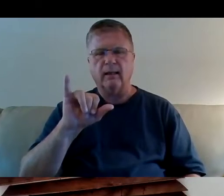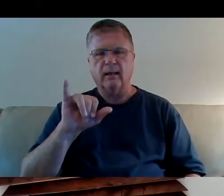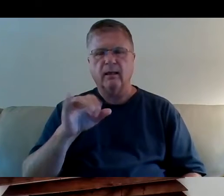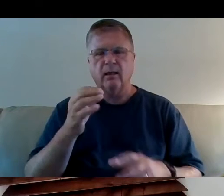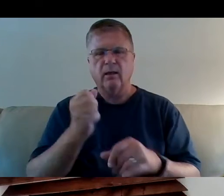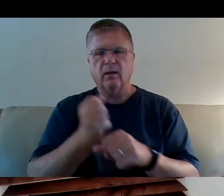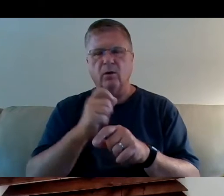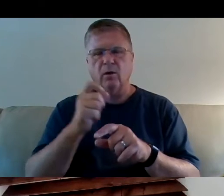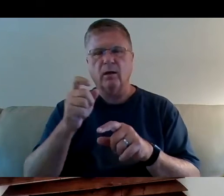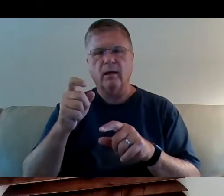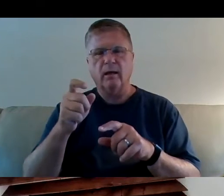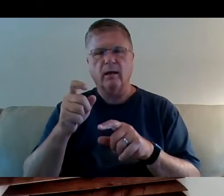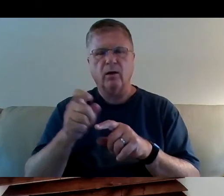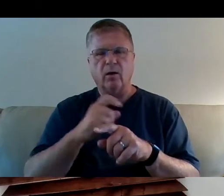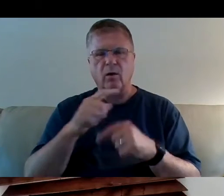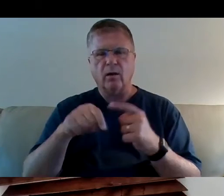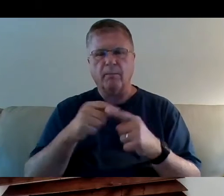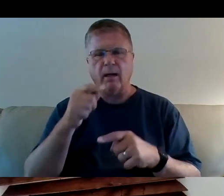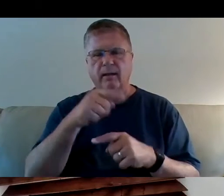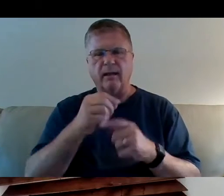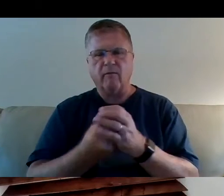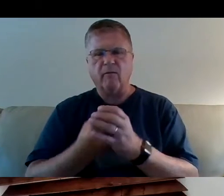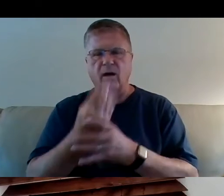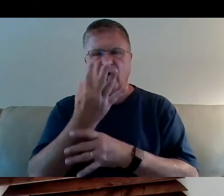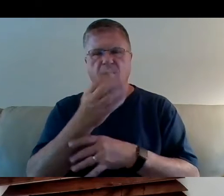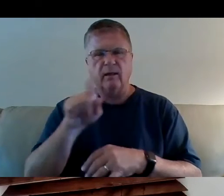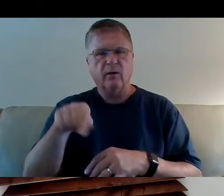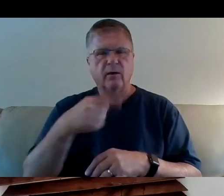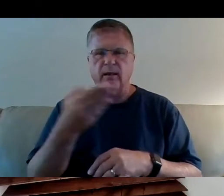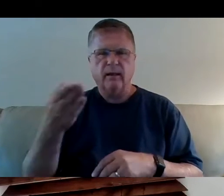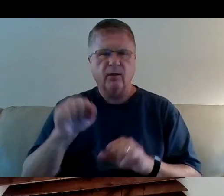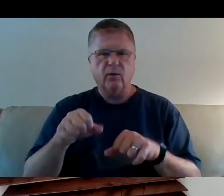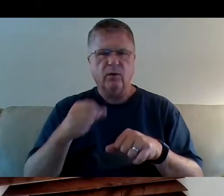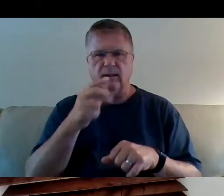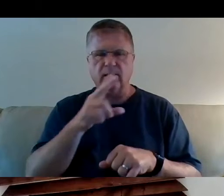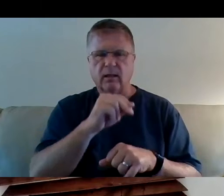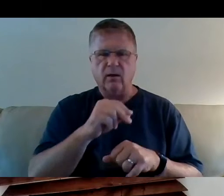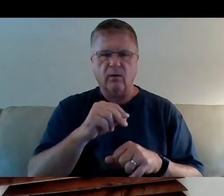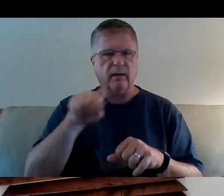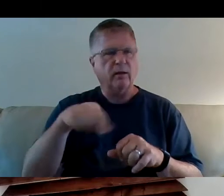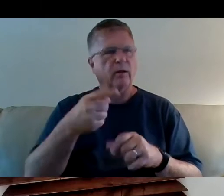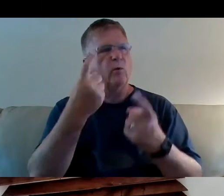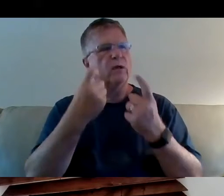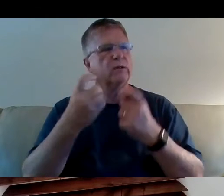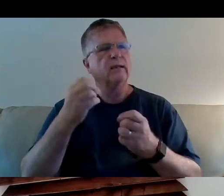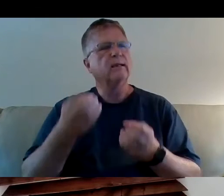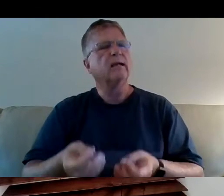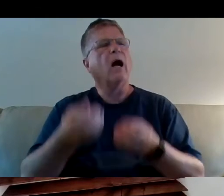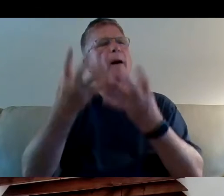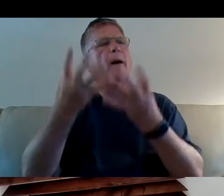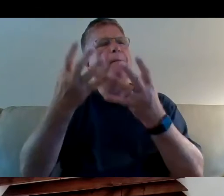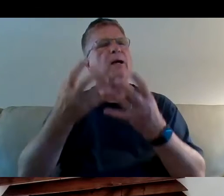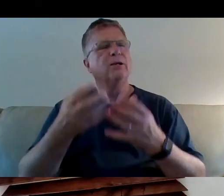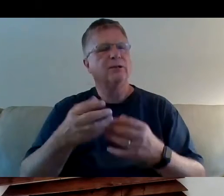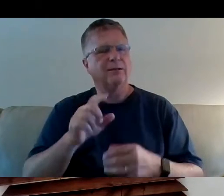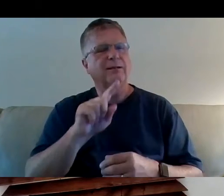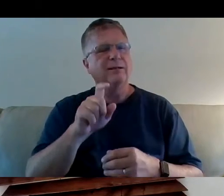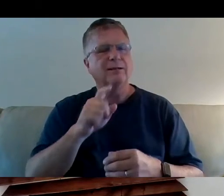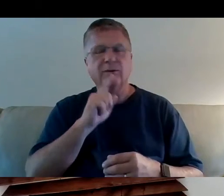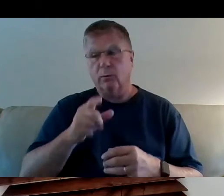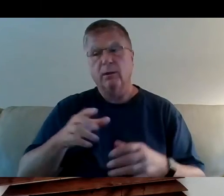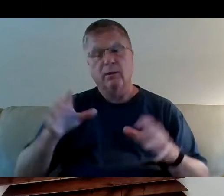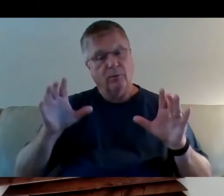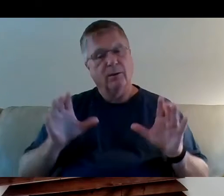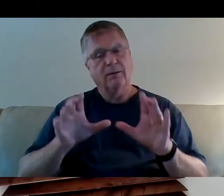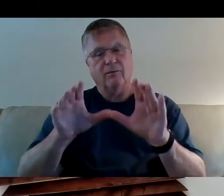restoring the fountain. He knew the only thing he couldn't say was no, and the only question he would have was how much. So she really was the driving force who brought the